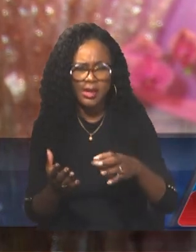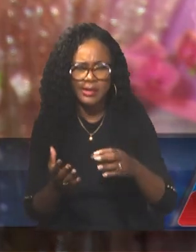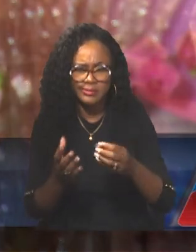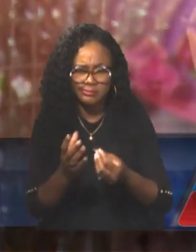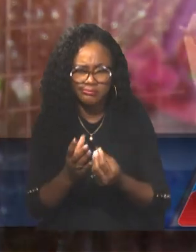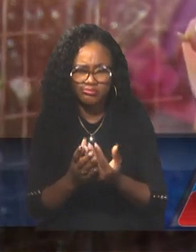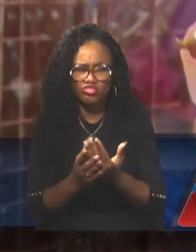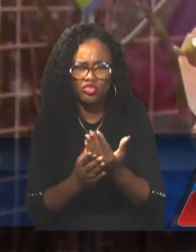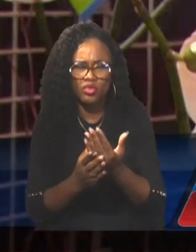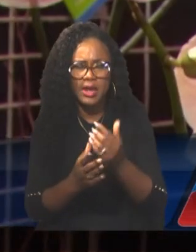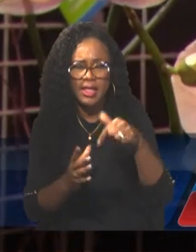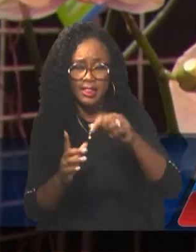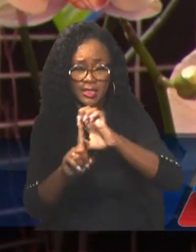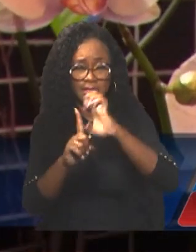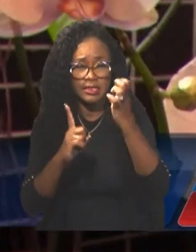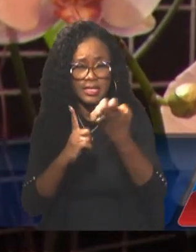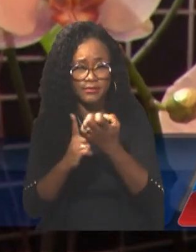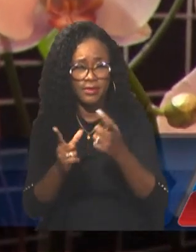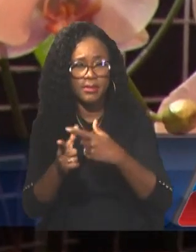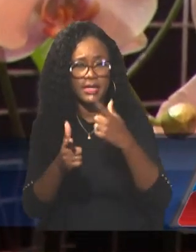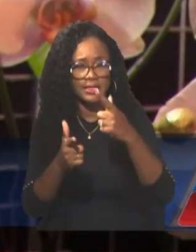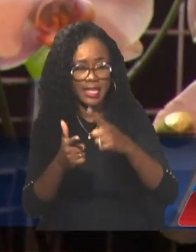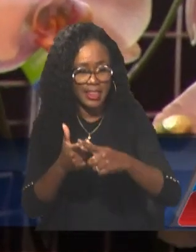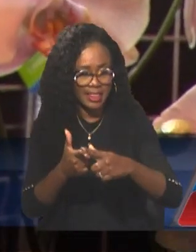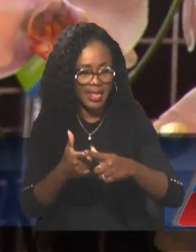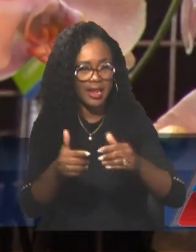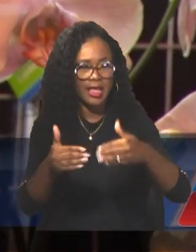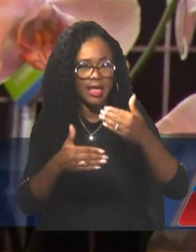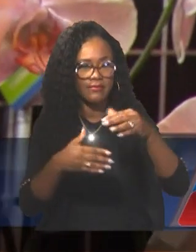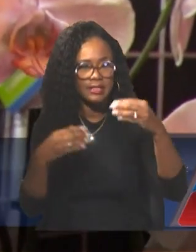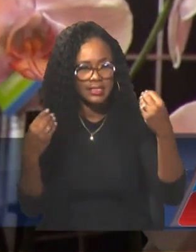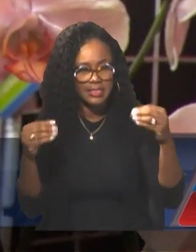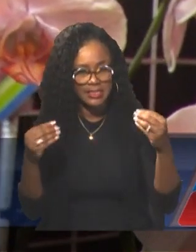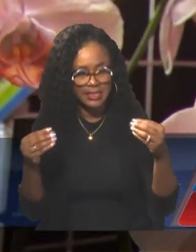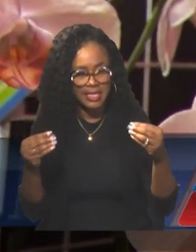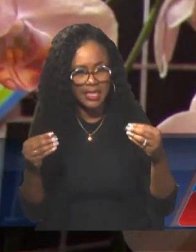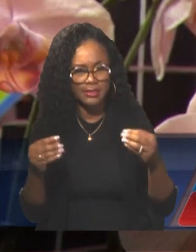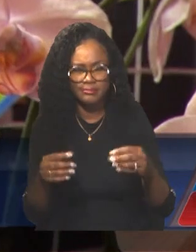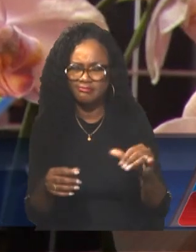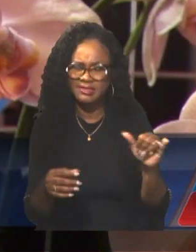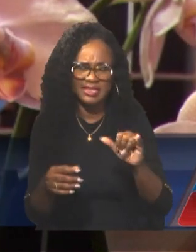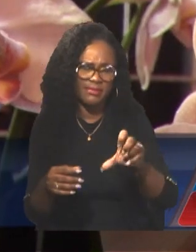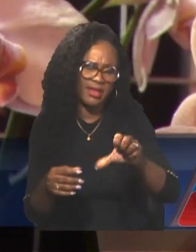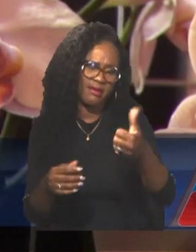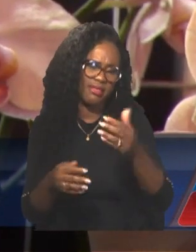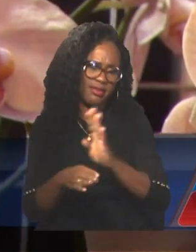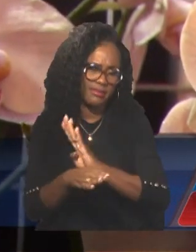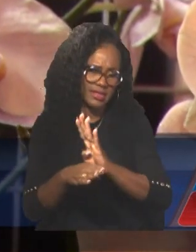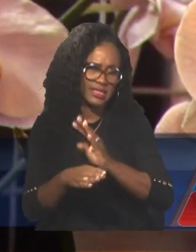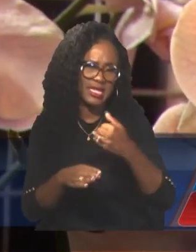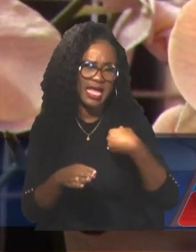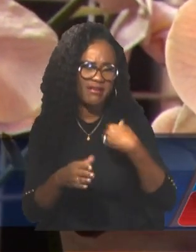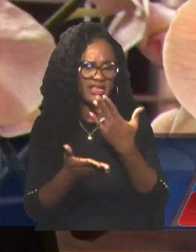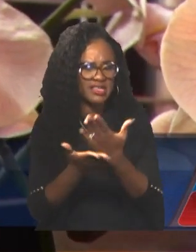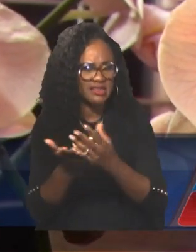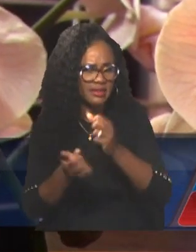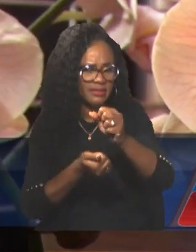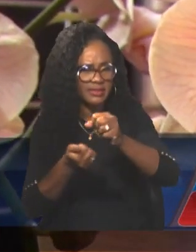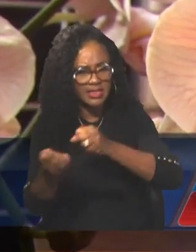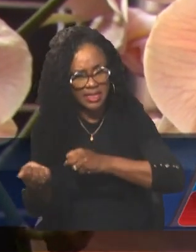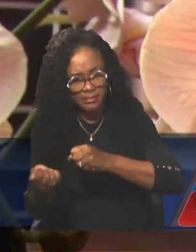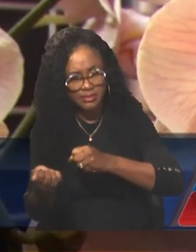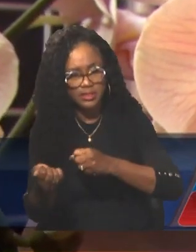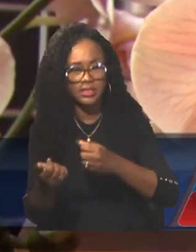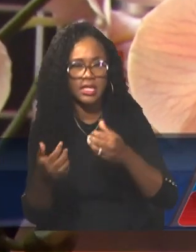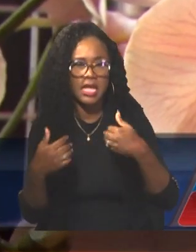conditions. And then once they are okay, we release them to the market. So it's not a challenge. Like any other business, you will have damage, you would have issues